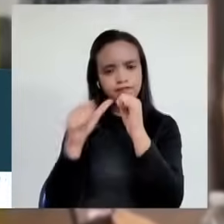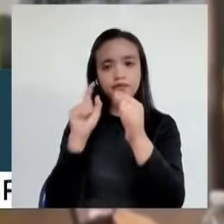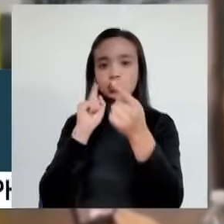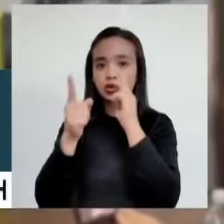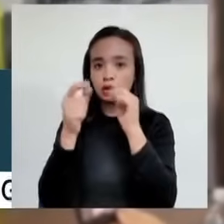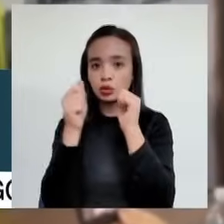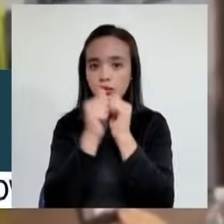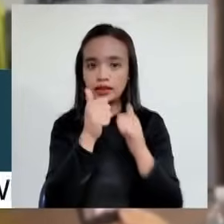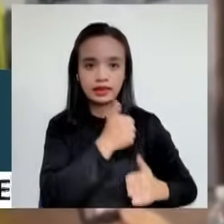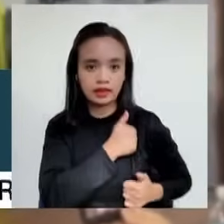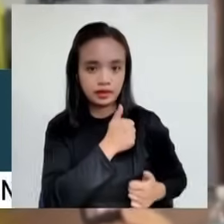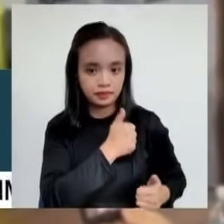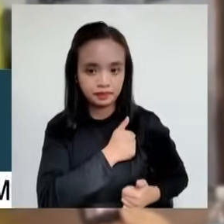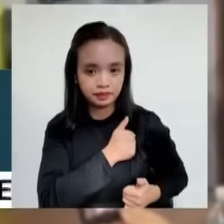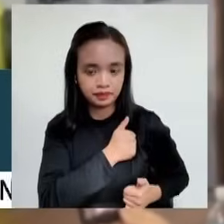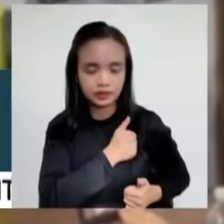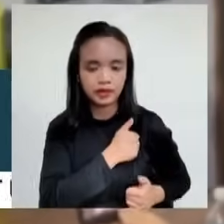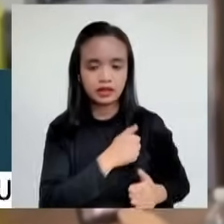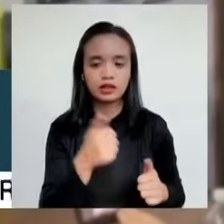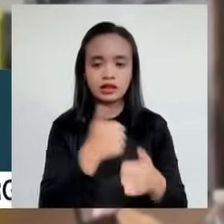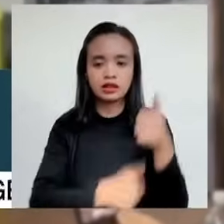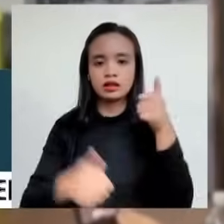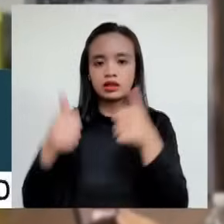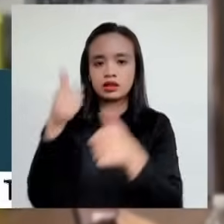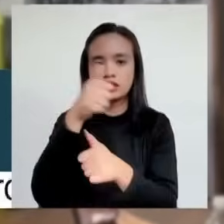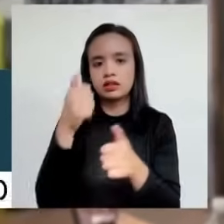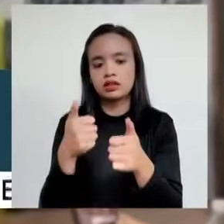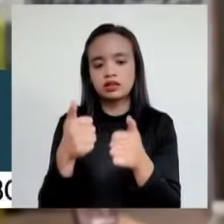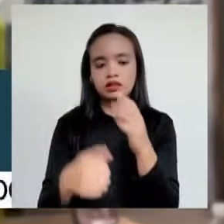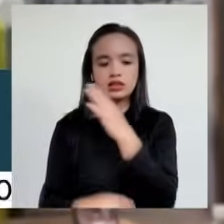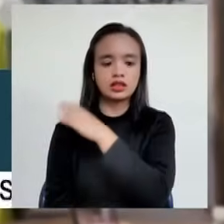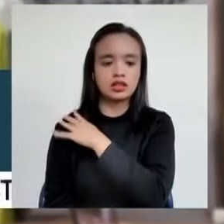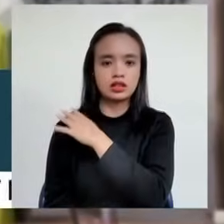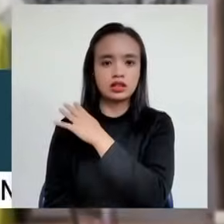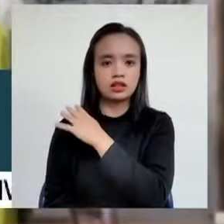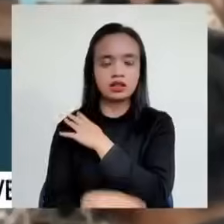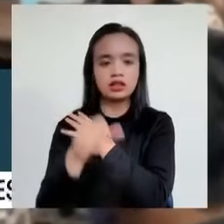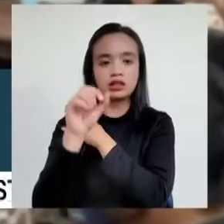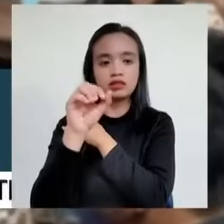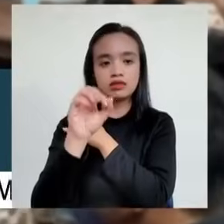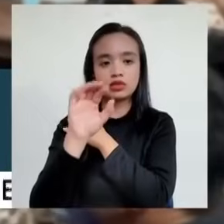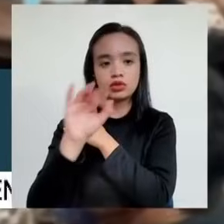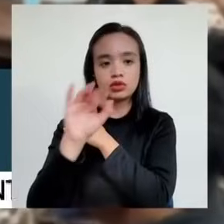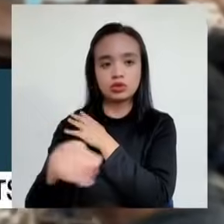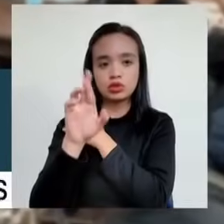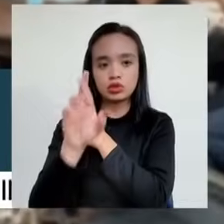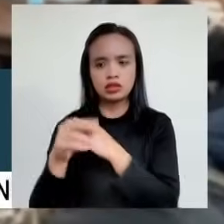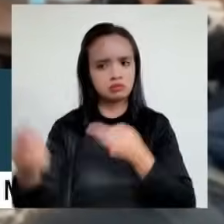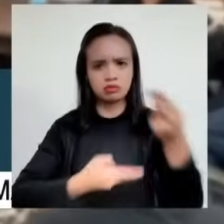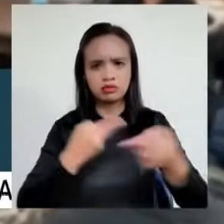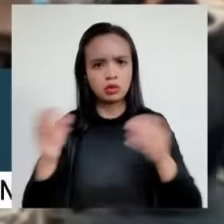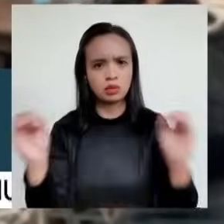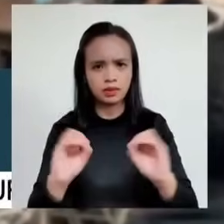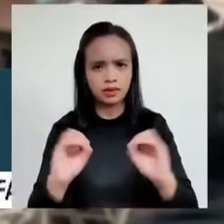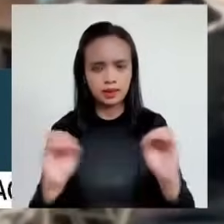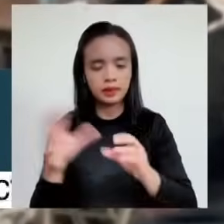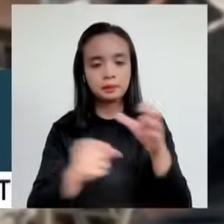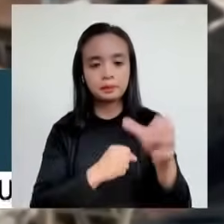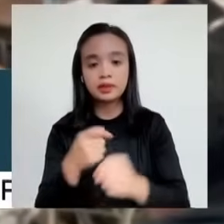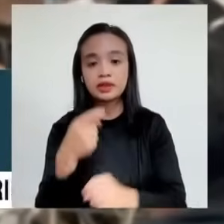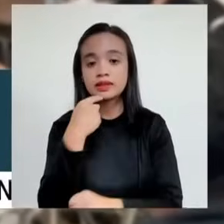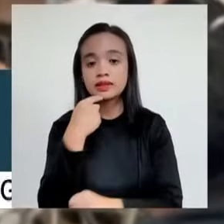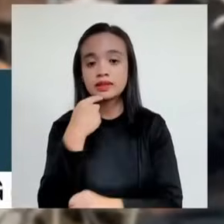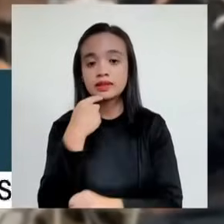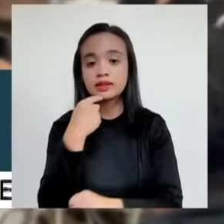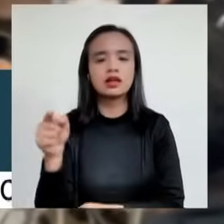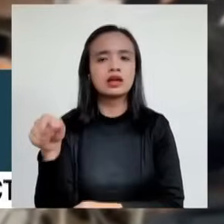of the Philippines Chief of Staff, General Romeo Bronner Jr., and recruiting anyone. Former Colonel Mar Santiago said they do not even